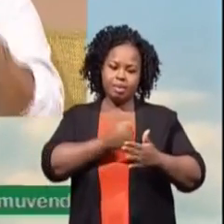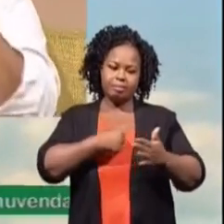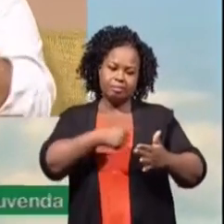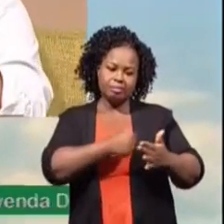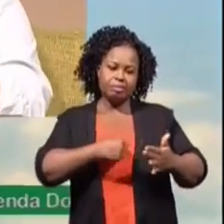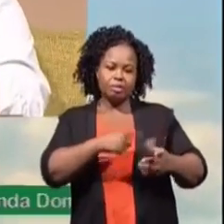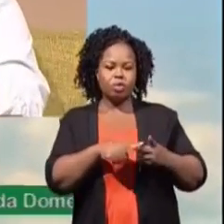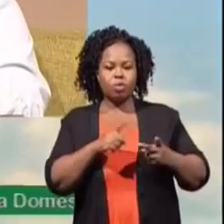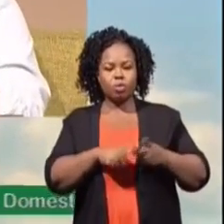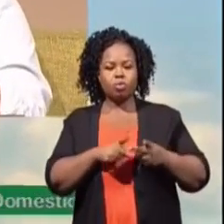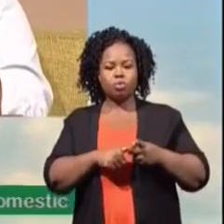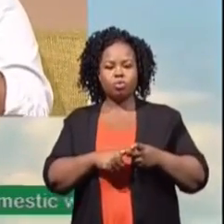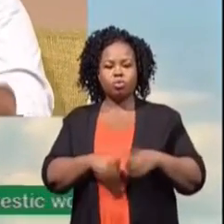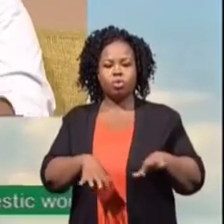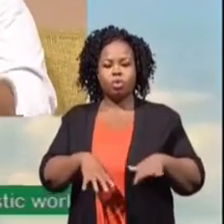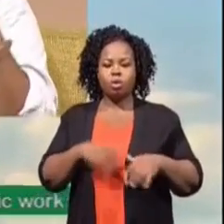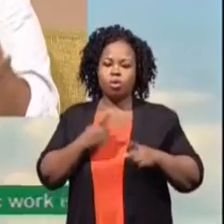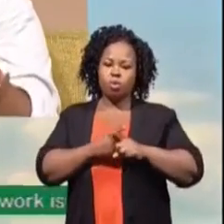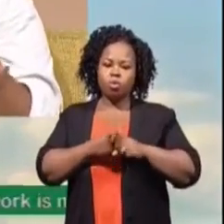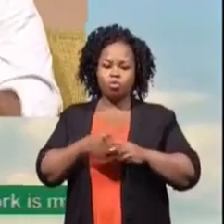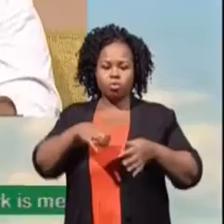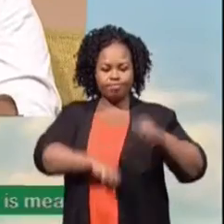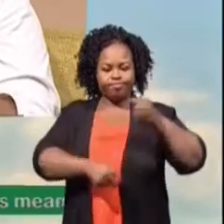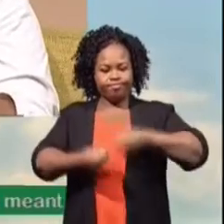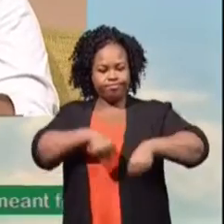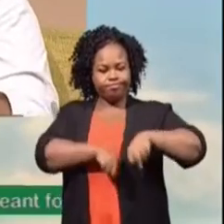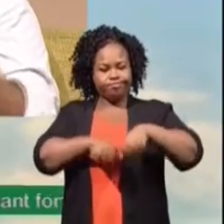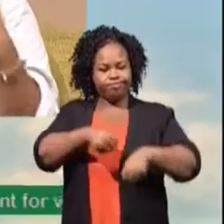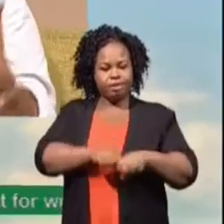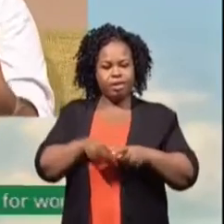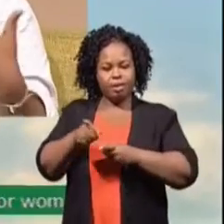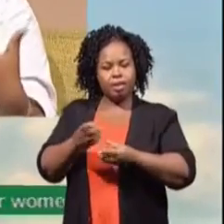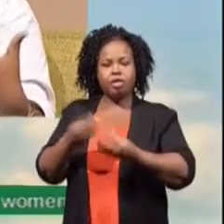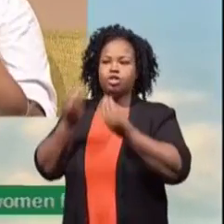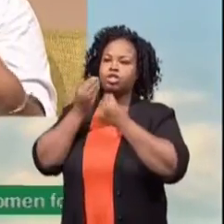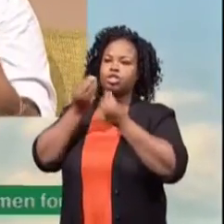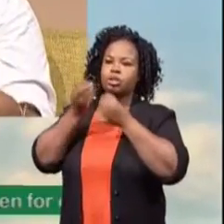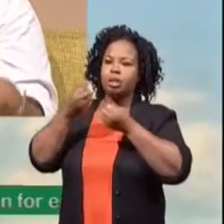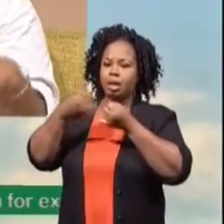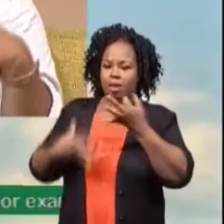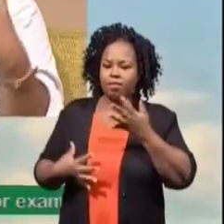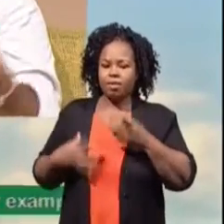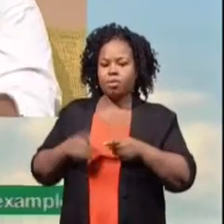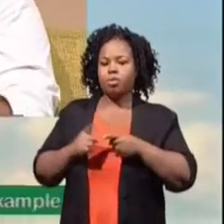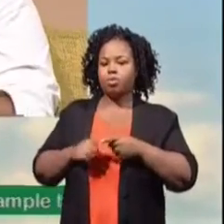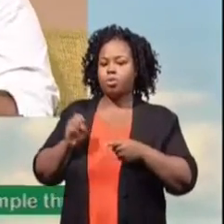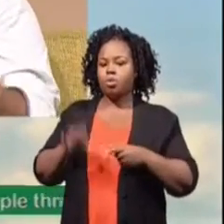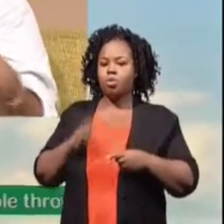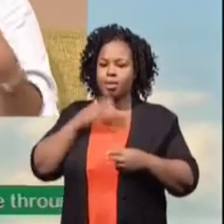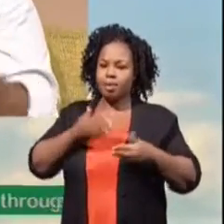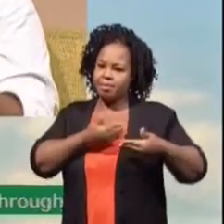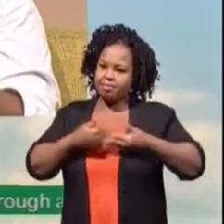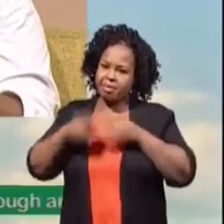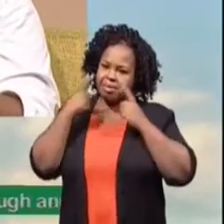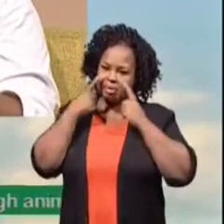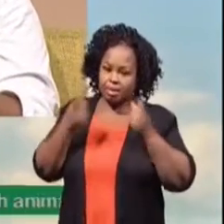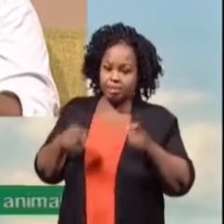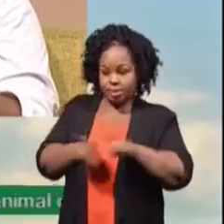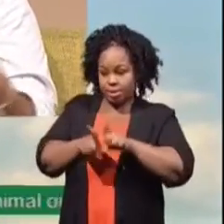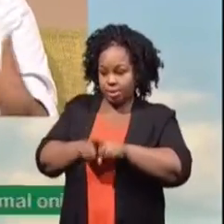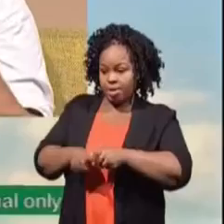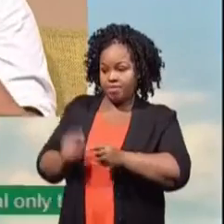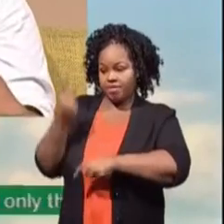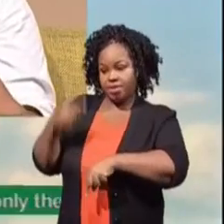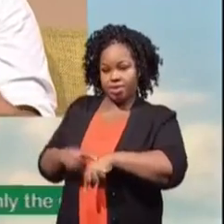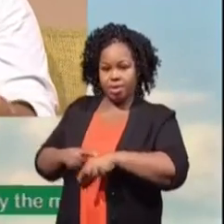mna at least ndisibeke isonga azosiva uba sivuthiwe na and then sizakwazi ukutya wanifundisa nezazo zinto uba umntana xa